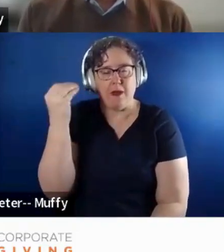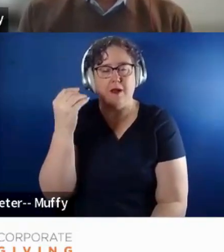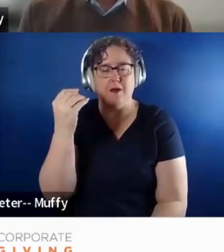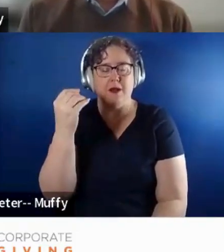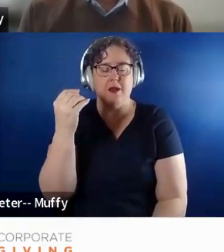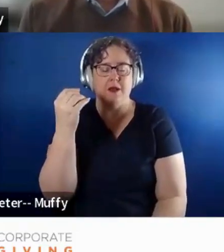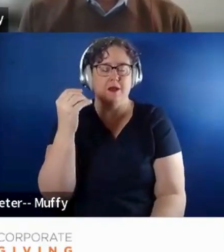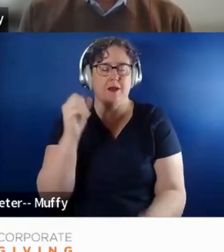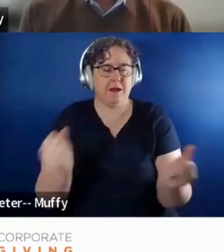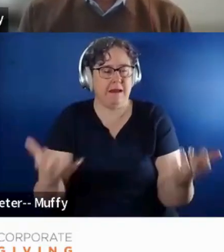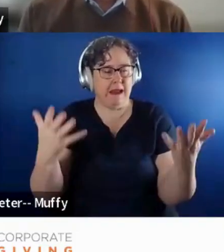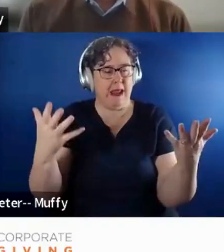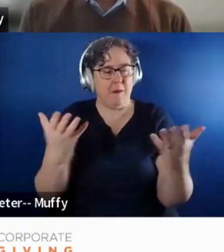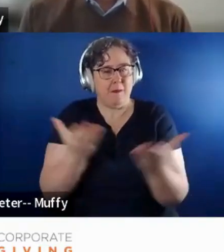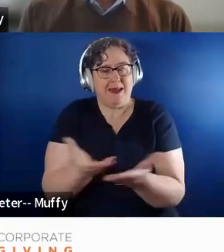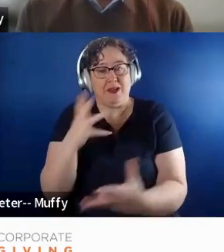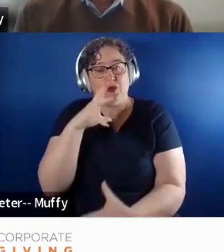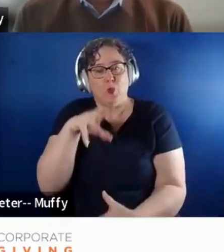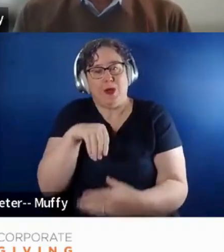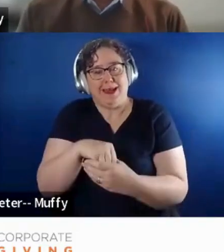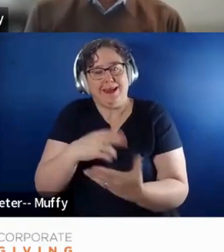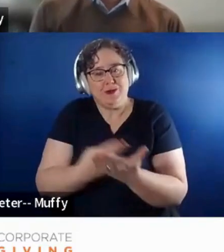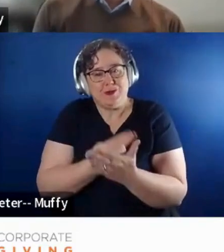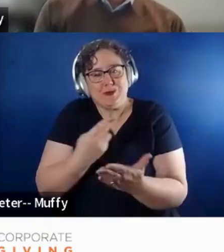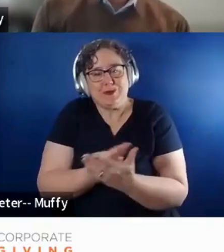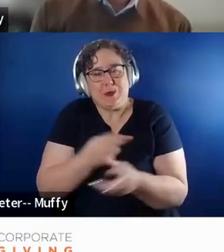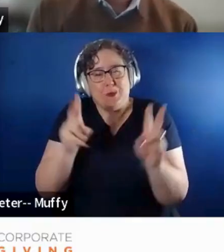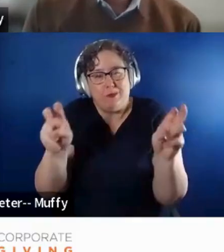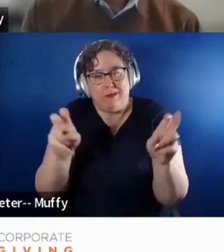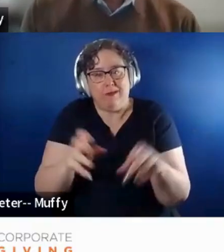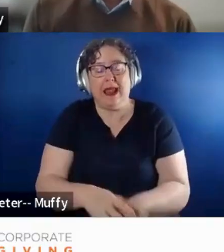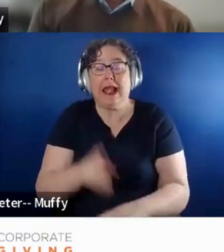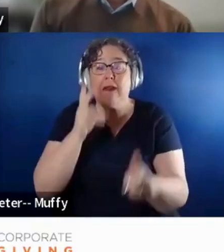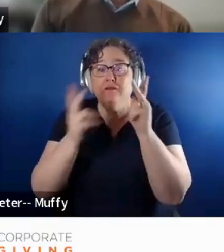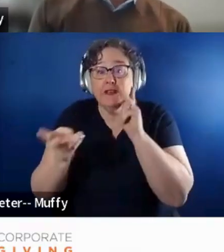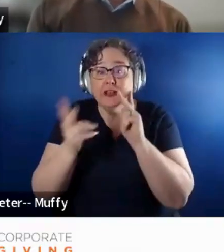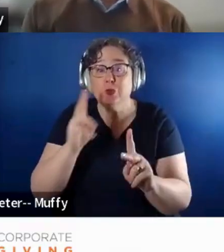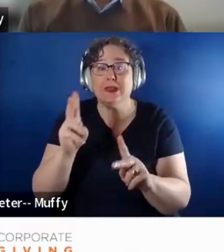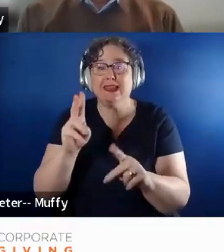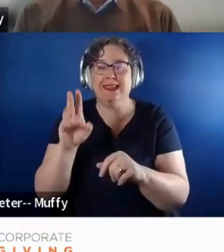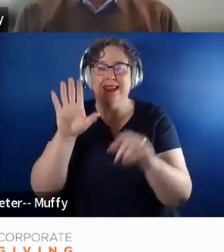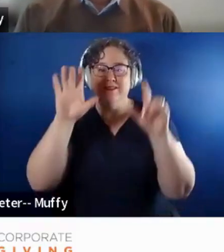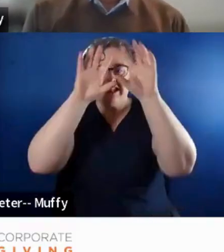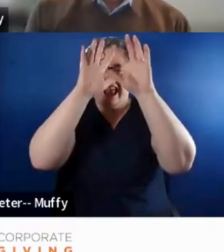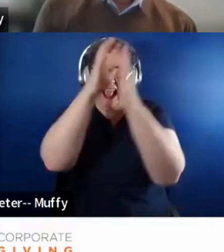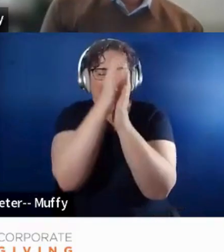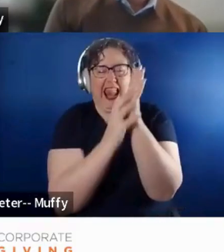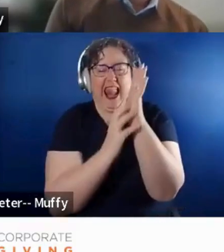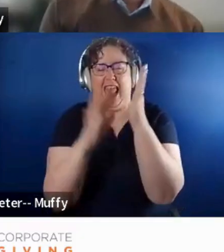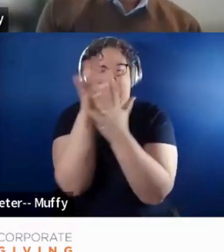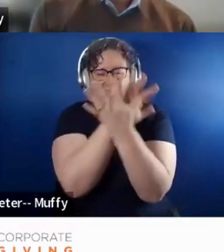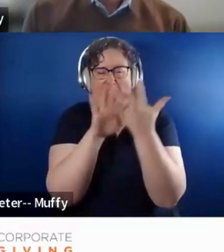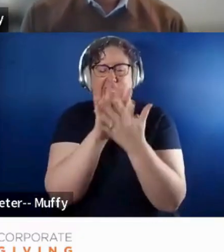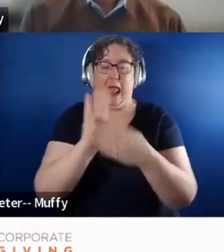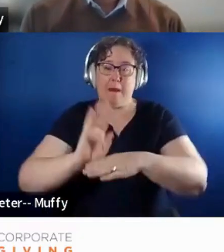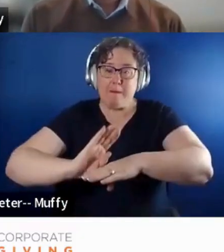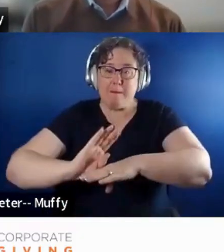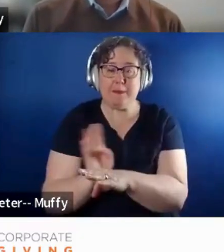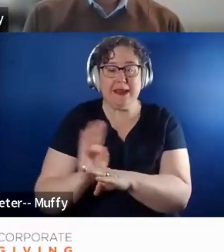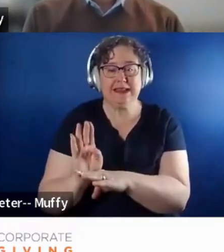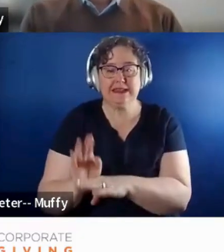many ingredients you want in your soup, and visually how busy it is. Yes, thank you so